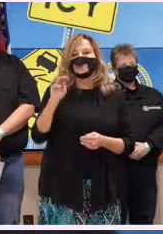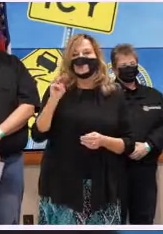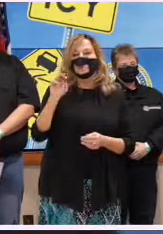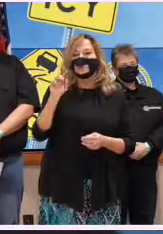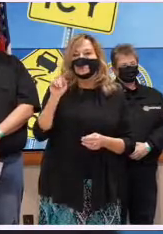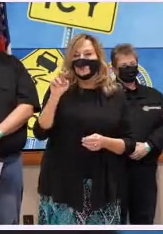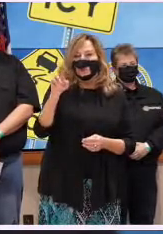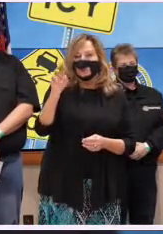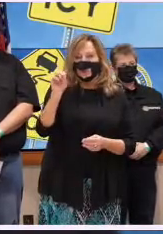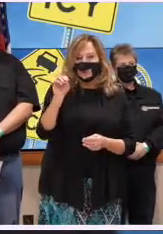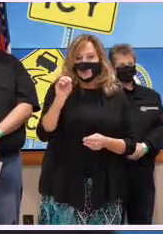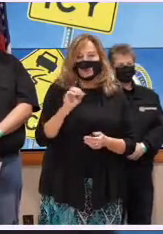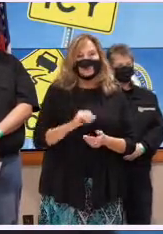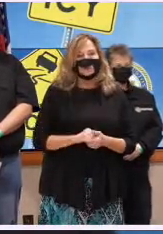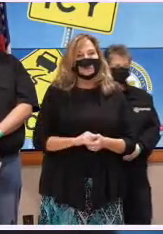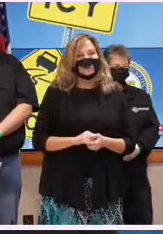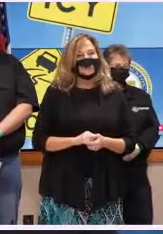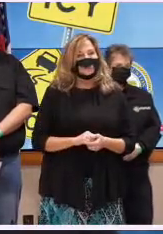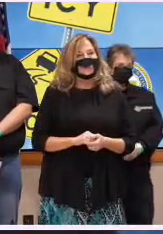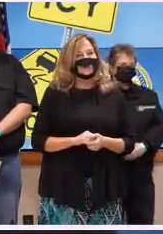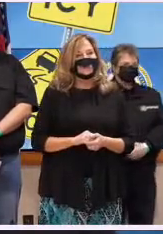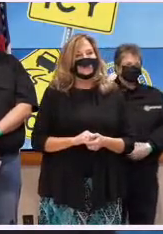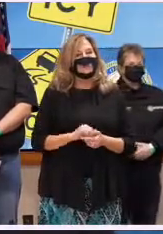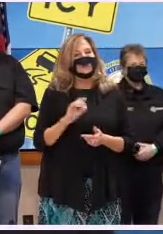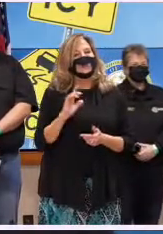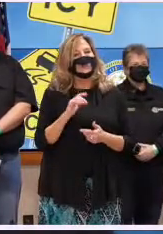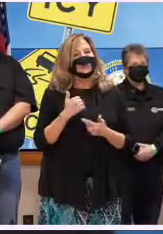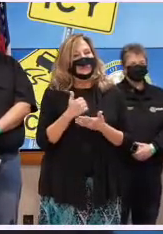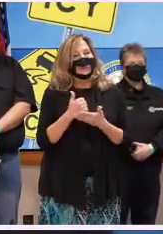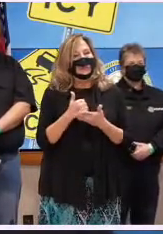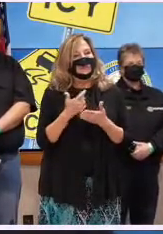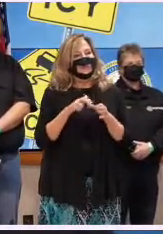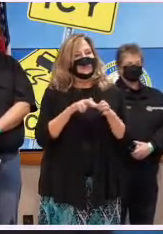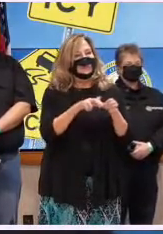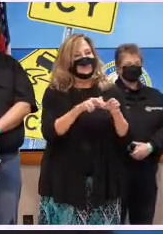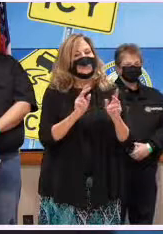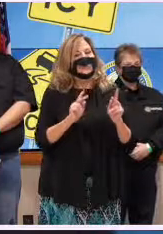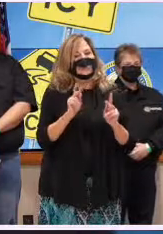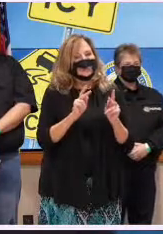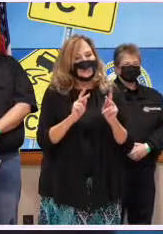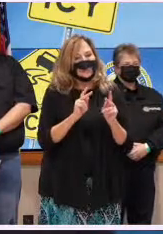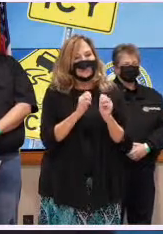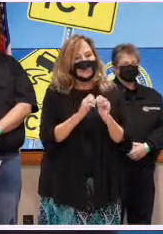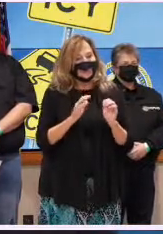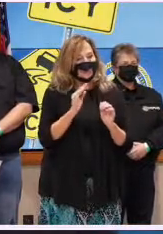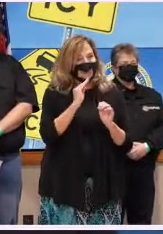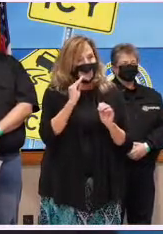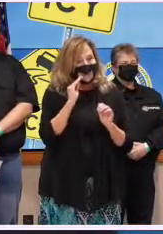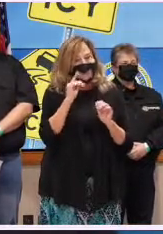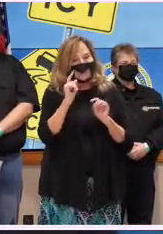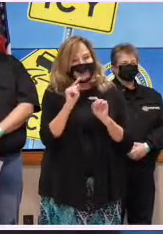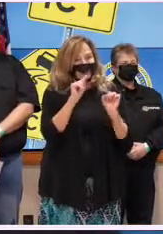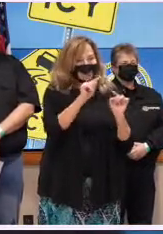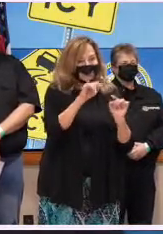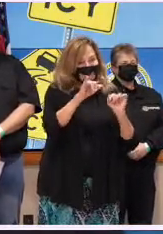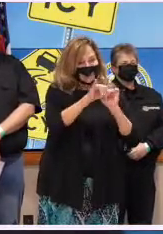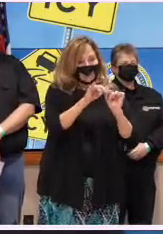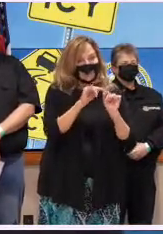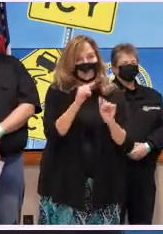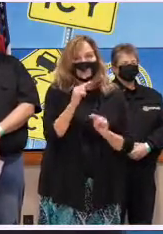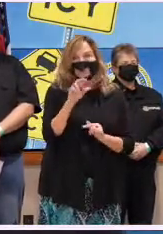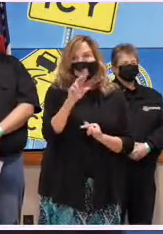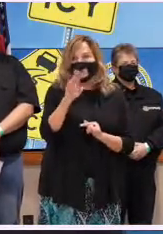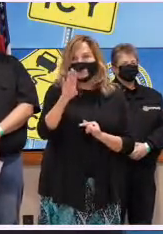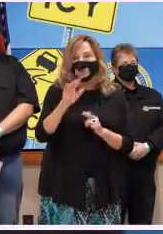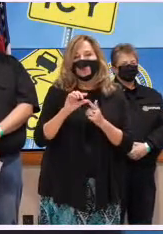they will be assisting in us transporting people who are homeless off the streets to the George R. Brown. But in terms of